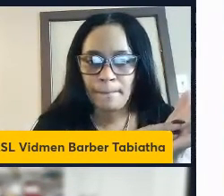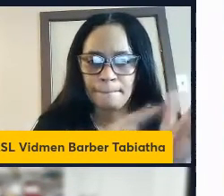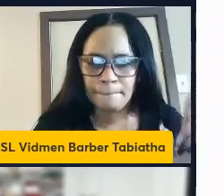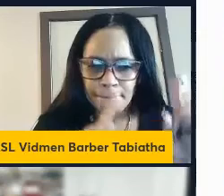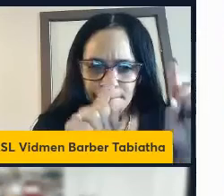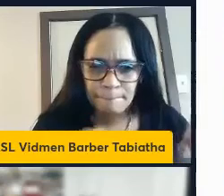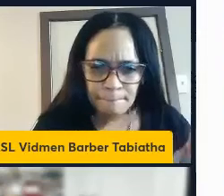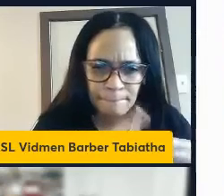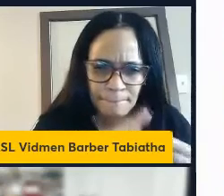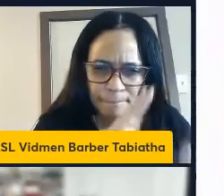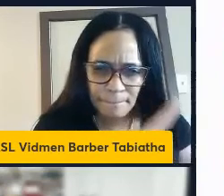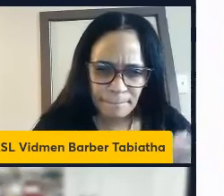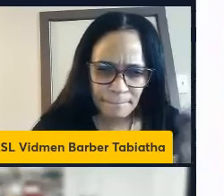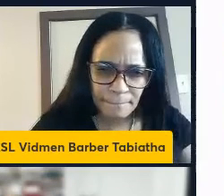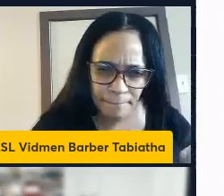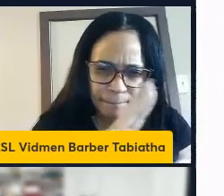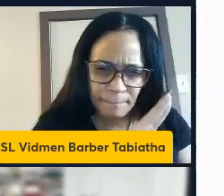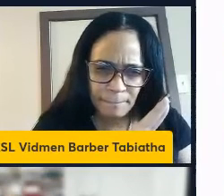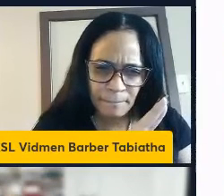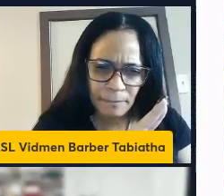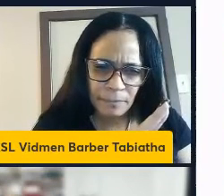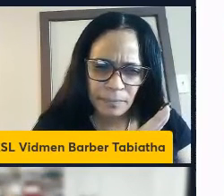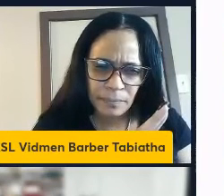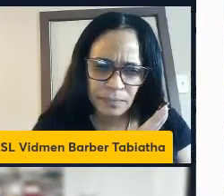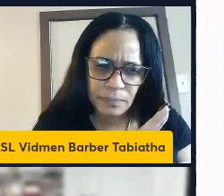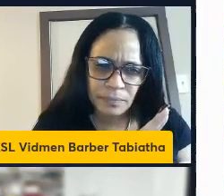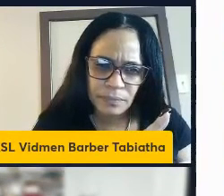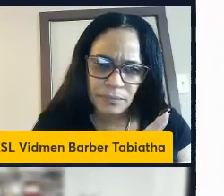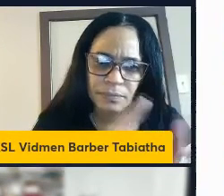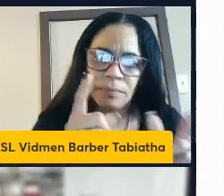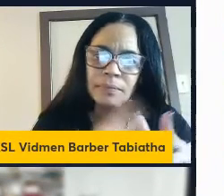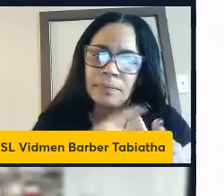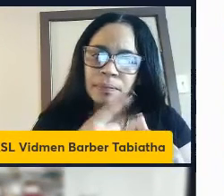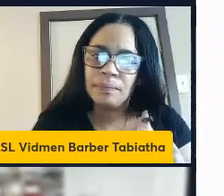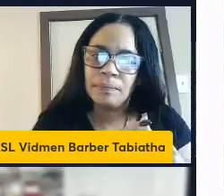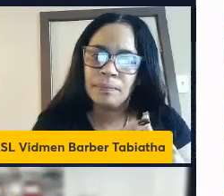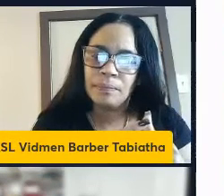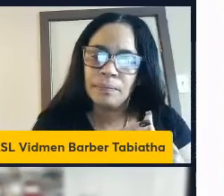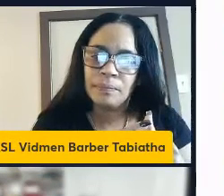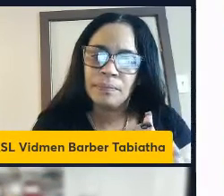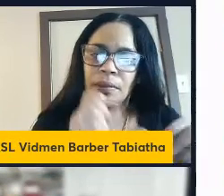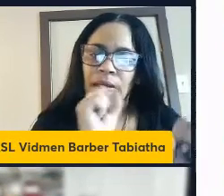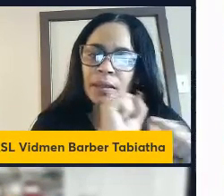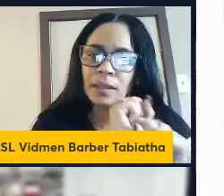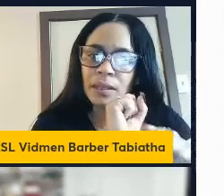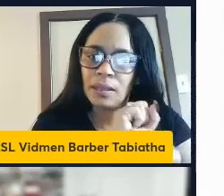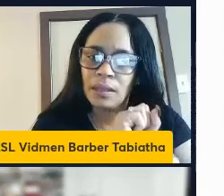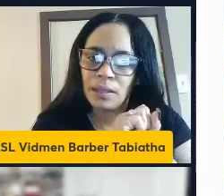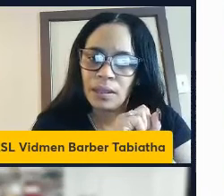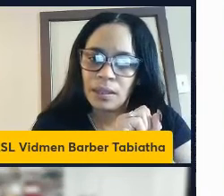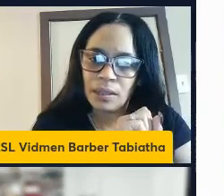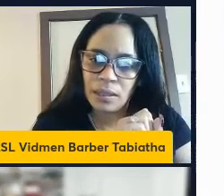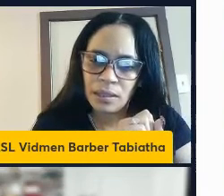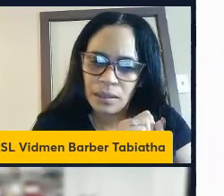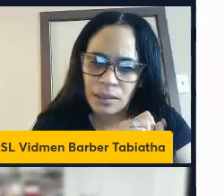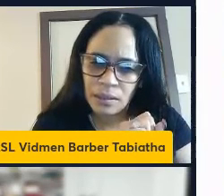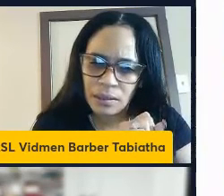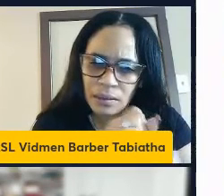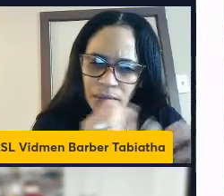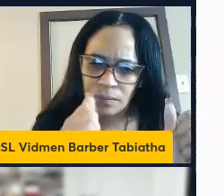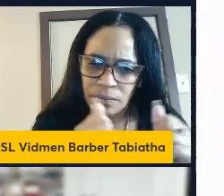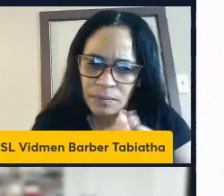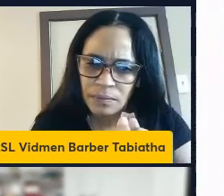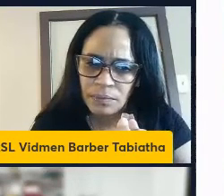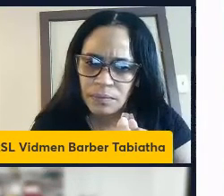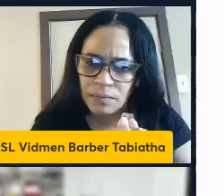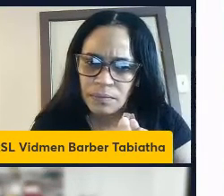Kyoto University as part of the Amgen Scholars Program. And there, I worked with Dr. Fujita on